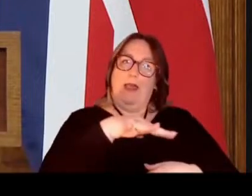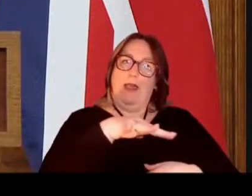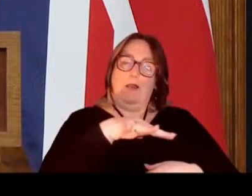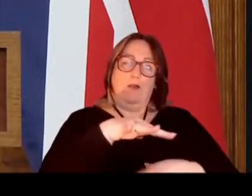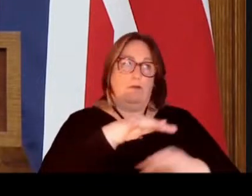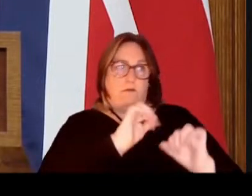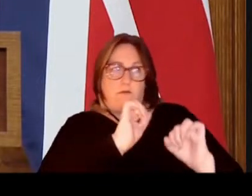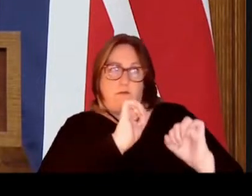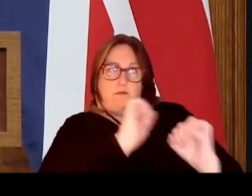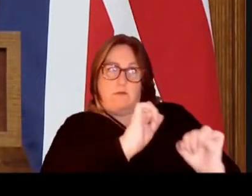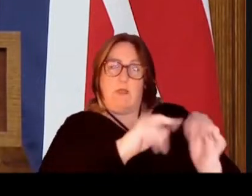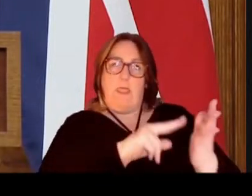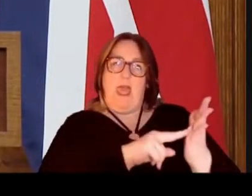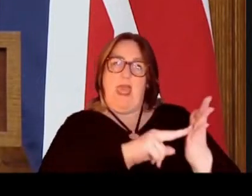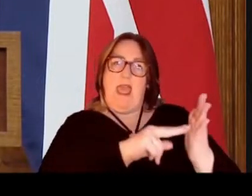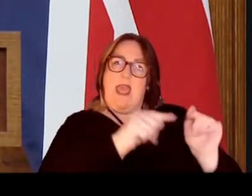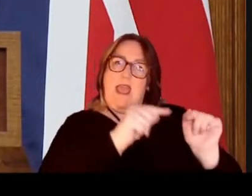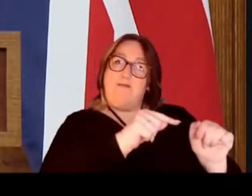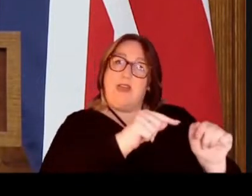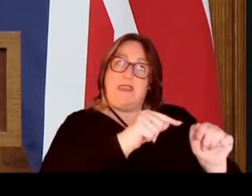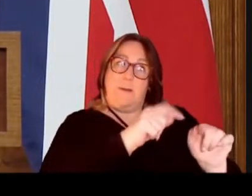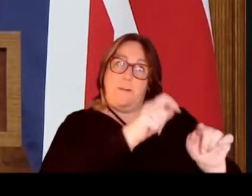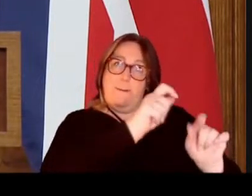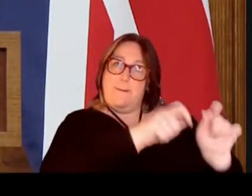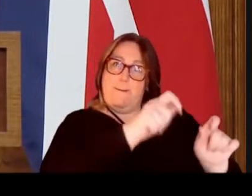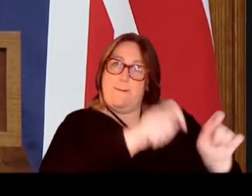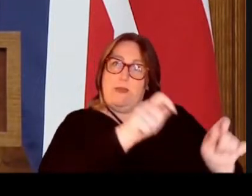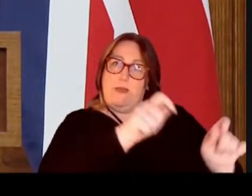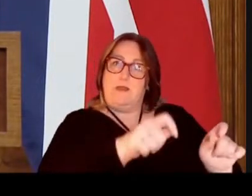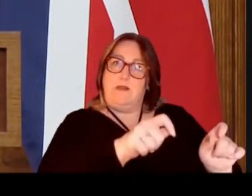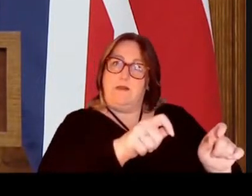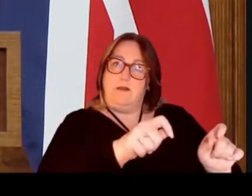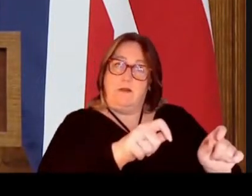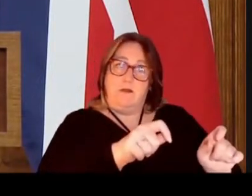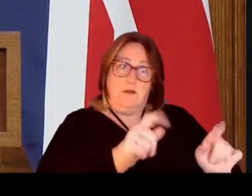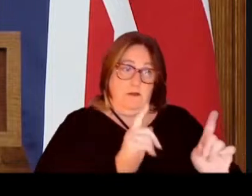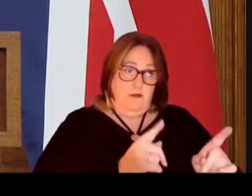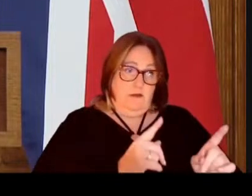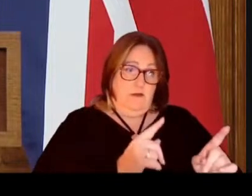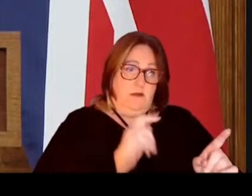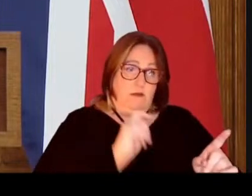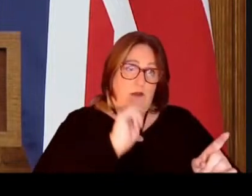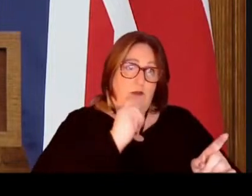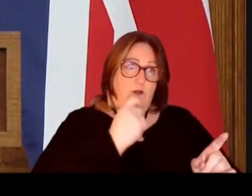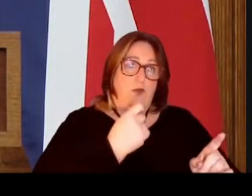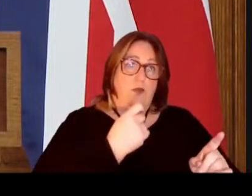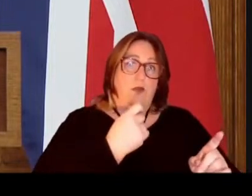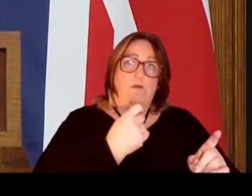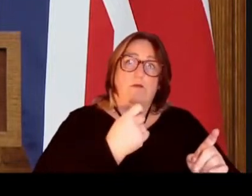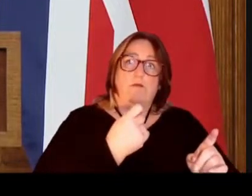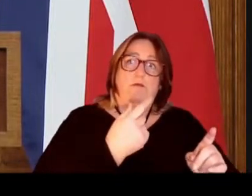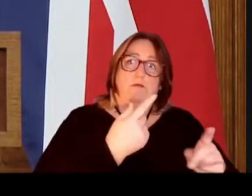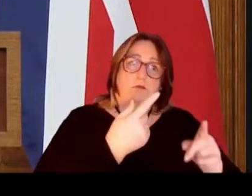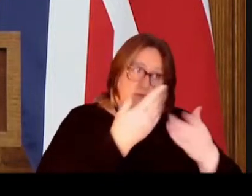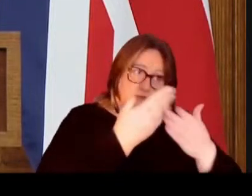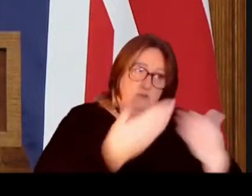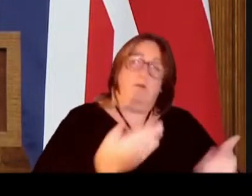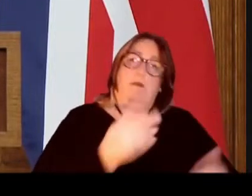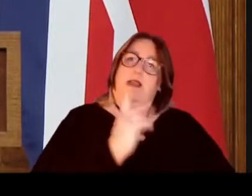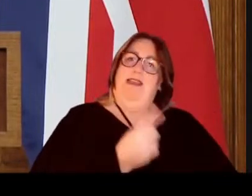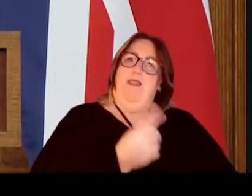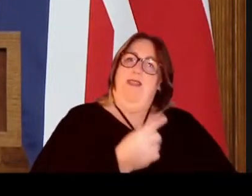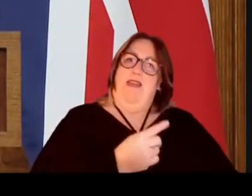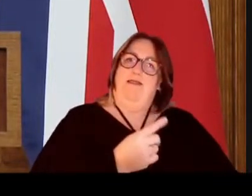requires. It's also the choice I would make to ensure that my first thoughts are about justice for